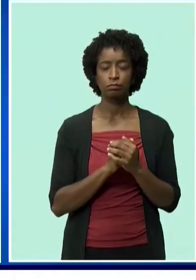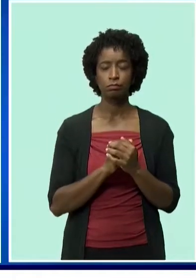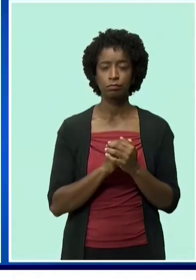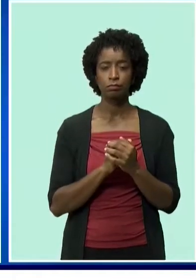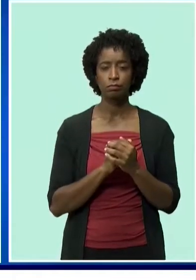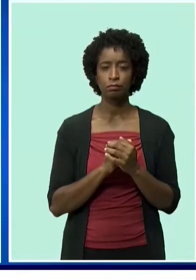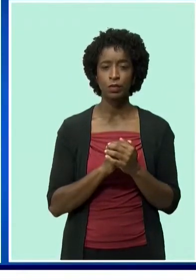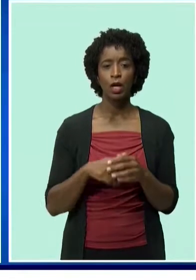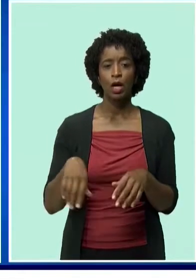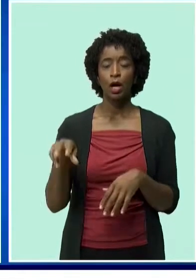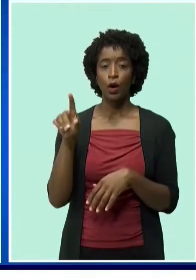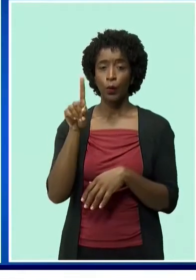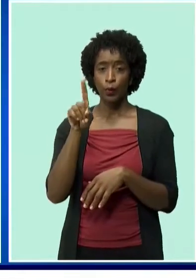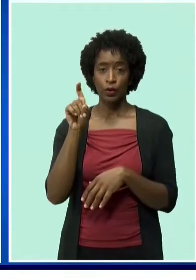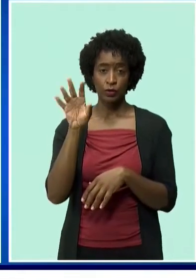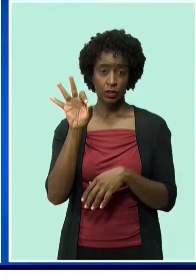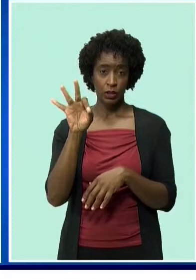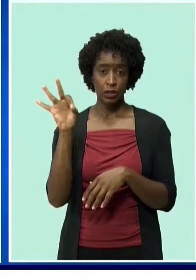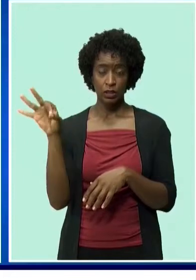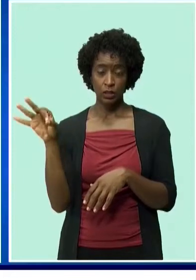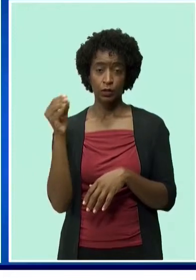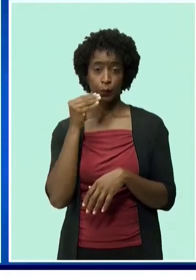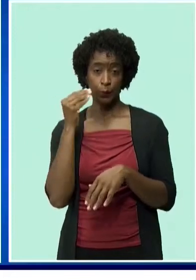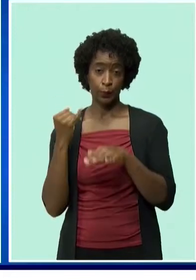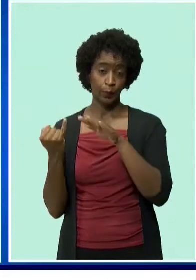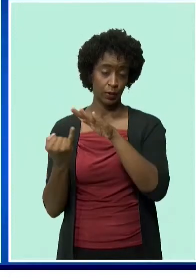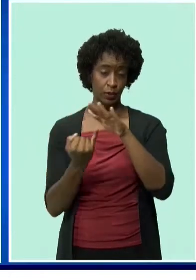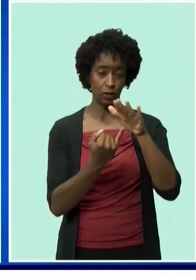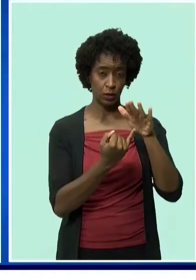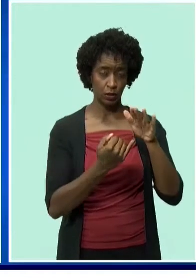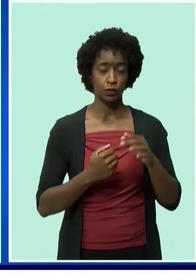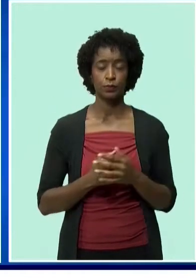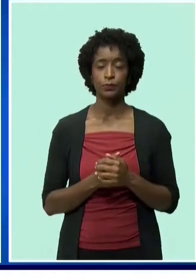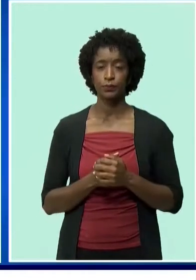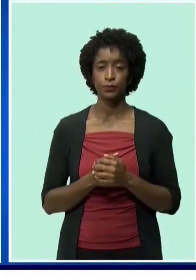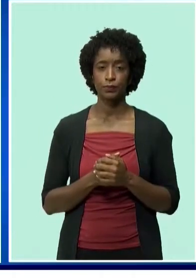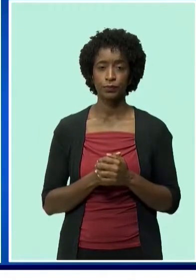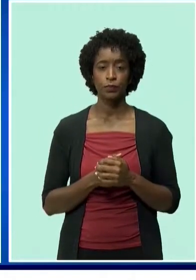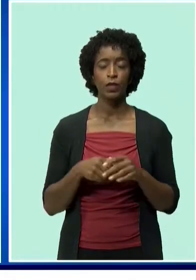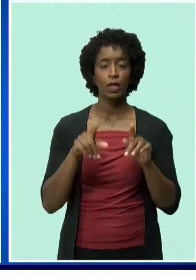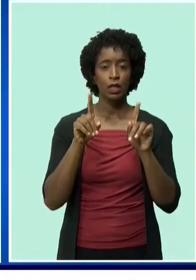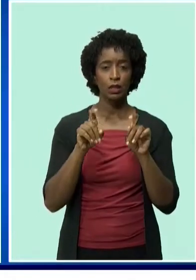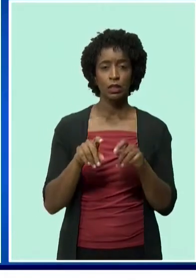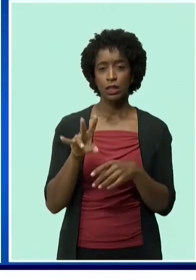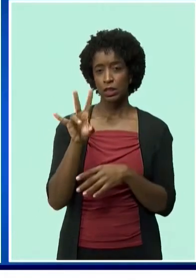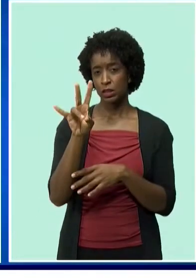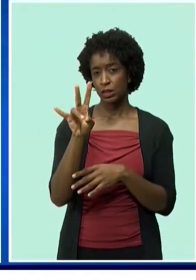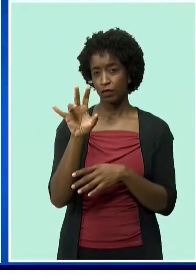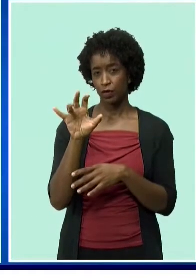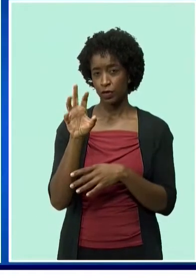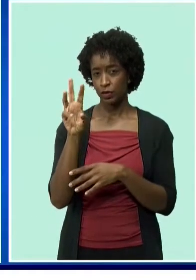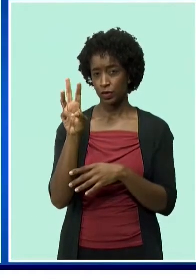while 199 were in home isolation. The labs conducted